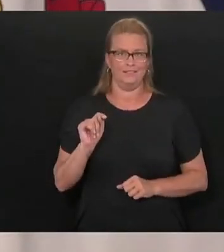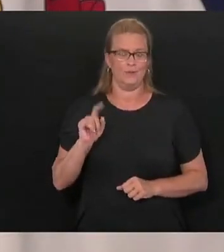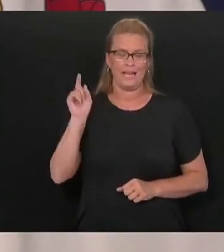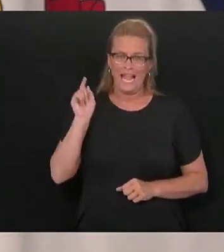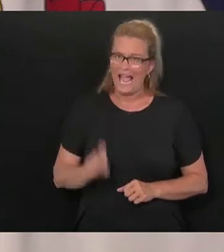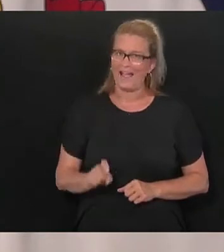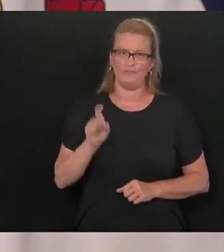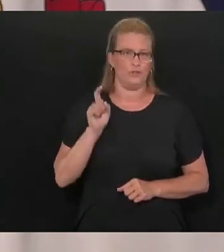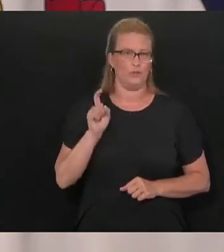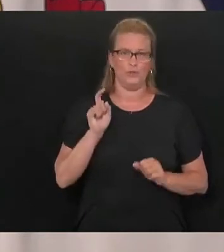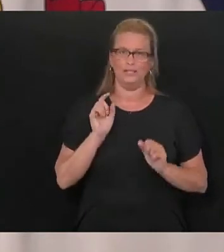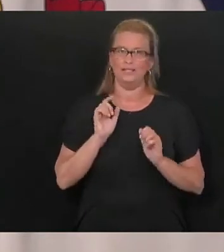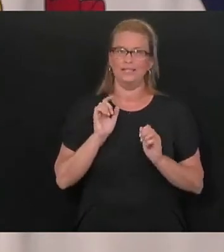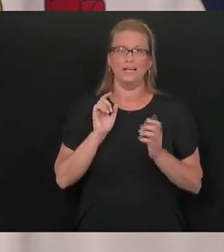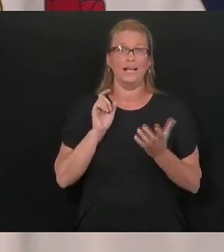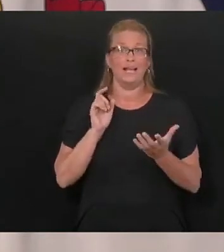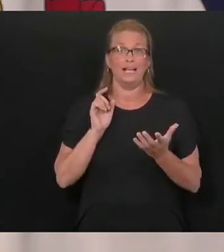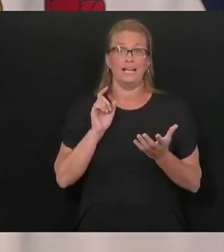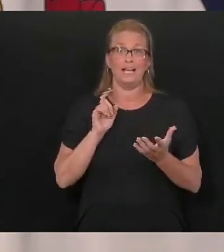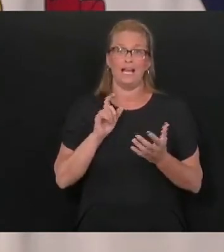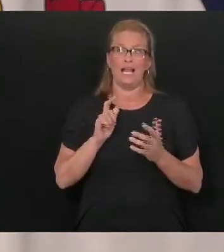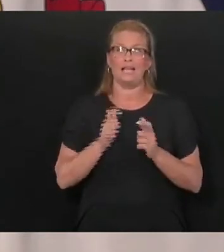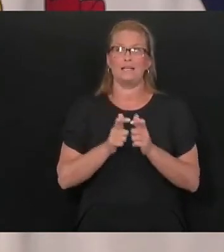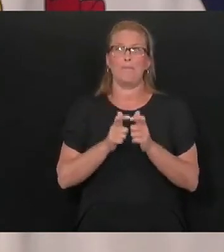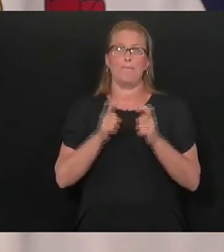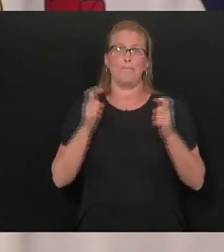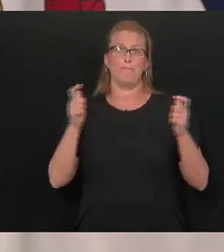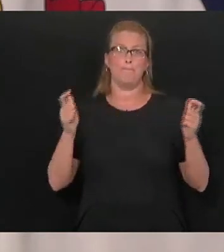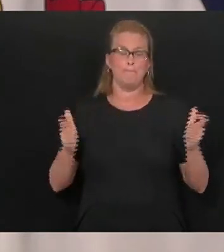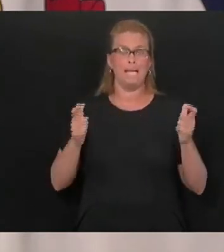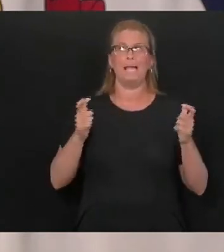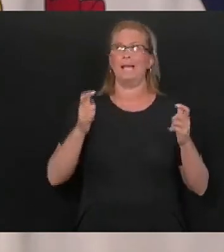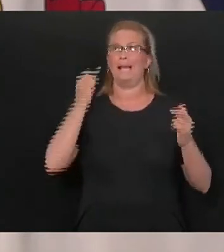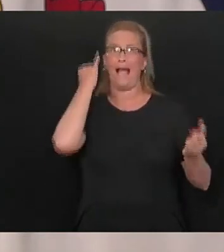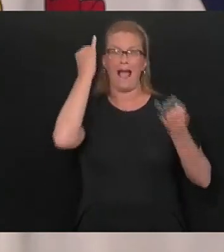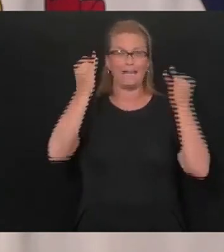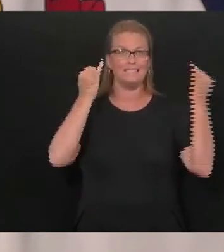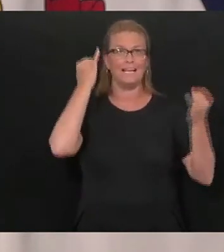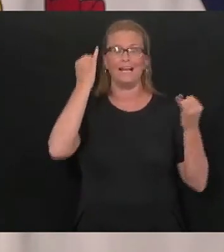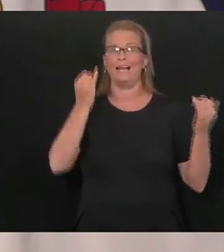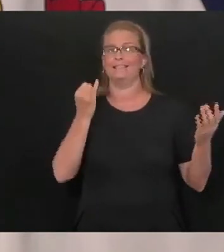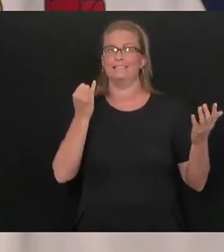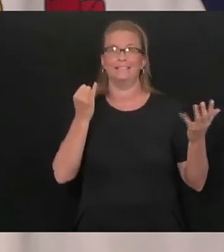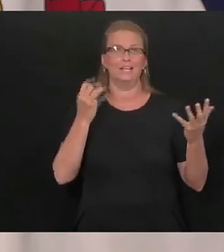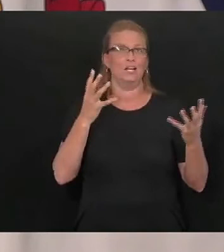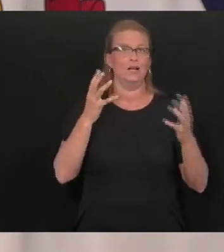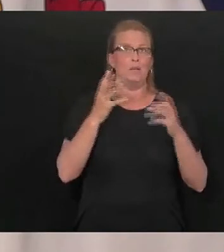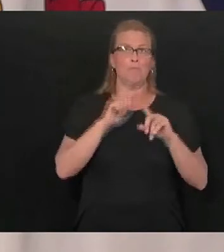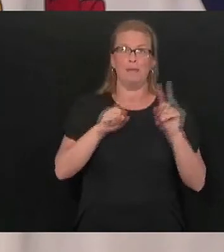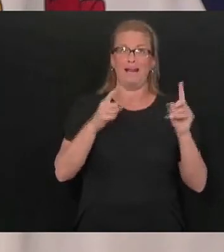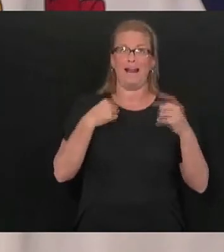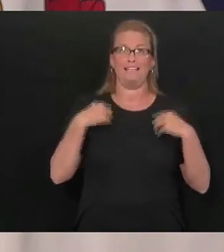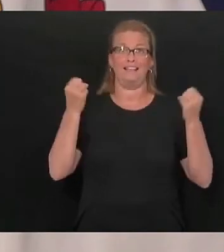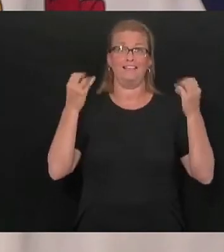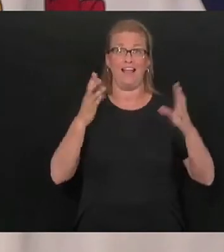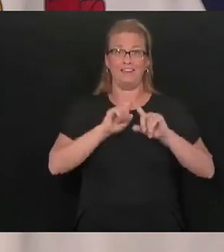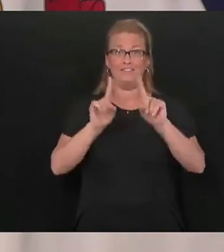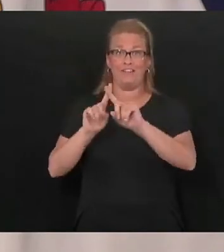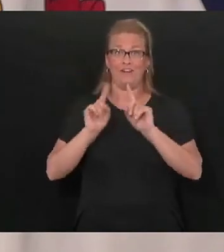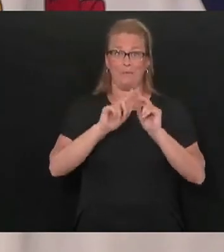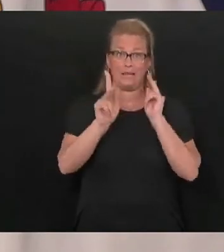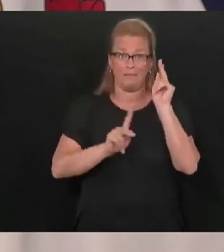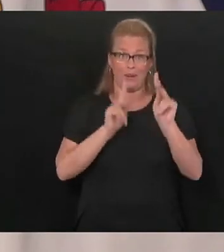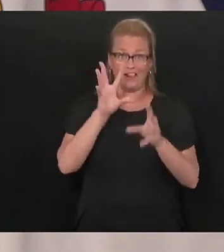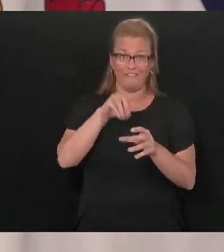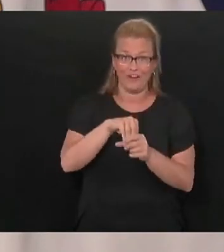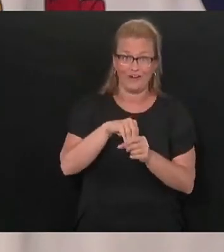is imperative that we get it done. It's a great, great, great idea. It's the idea of a culmination of a lot of different people, but